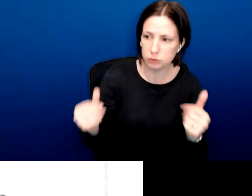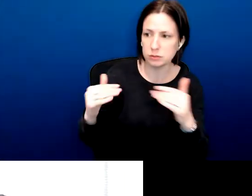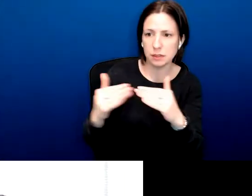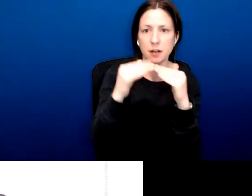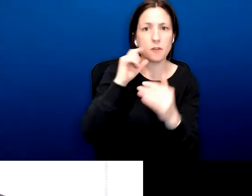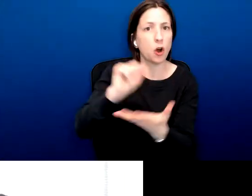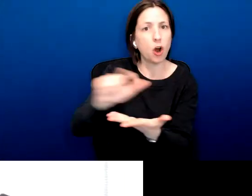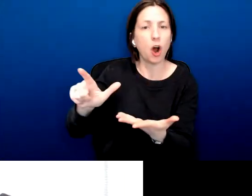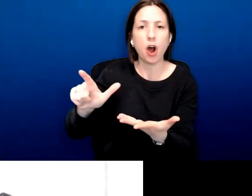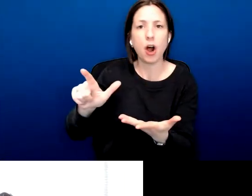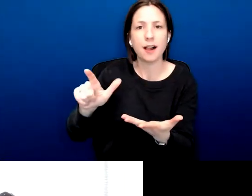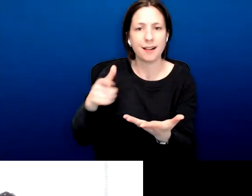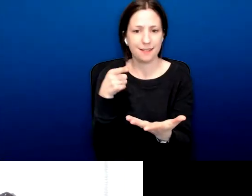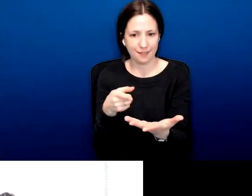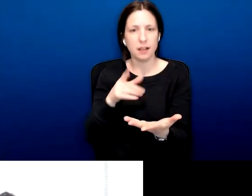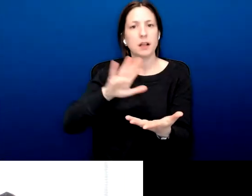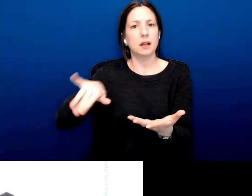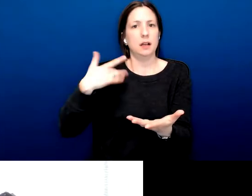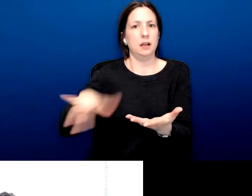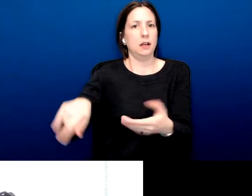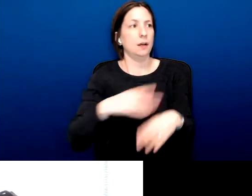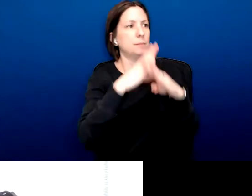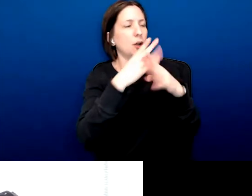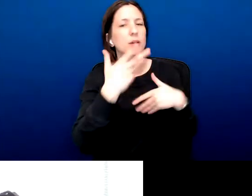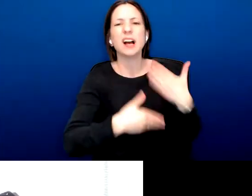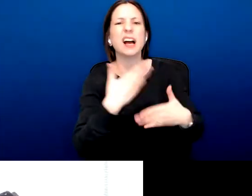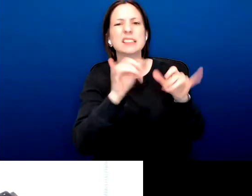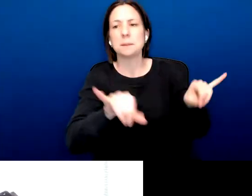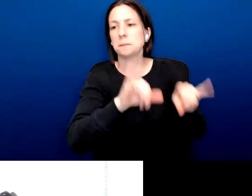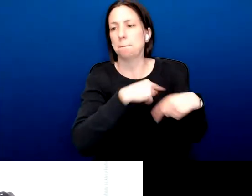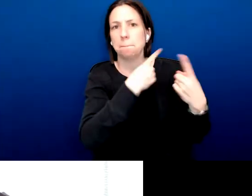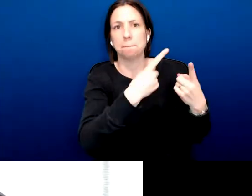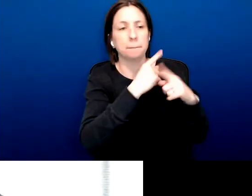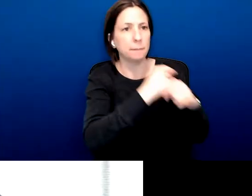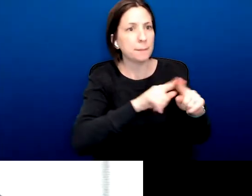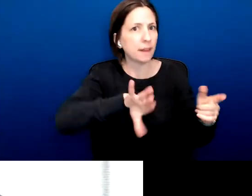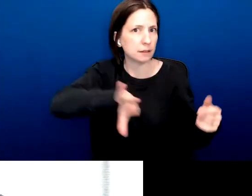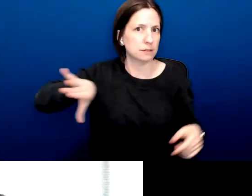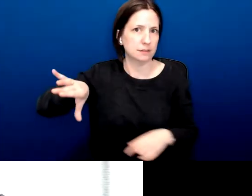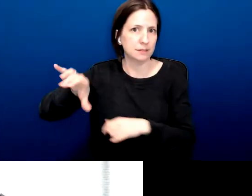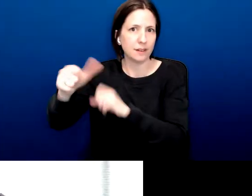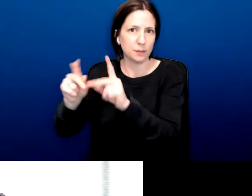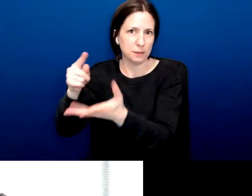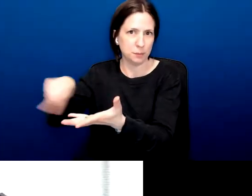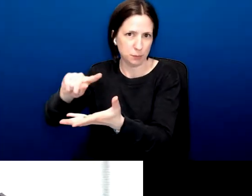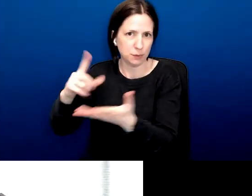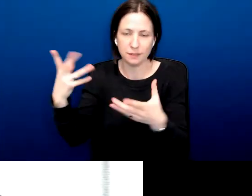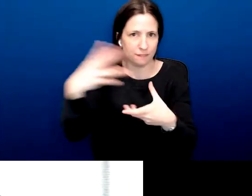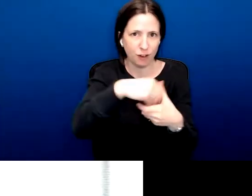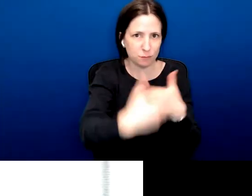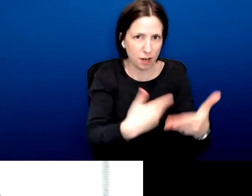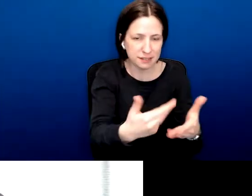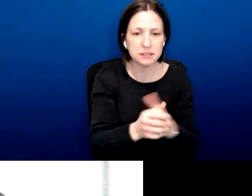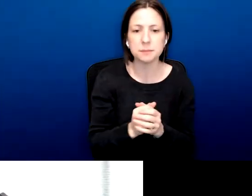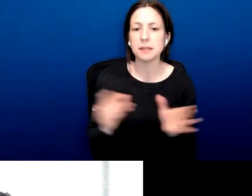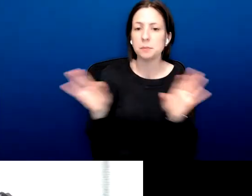been doing. And doing so, we kind of, you know, eliminate certain individuals throughout this process. But really, again, there's a need to look